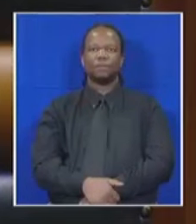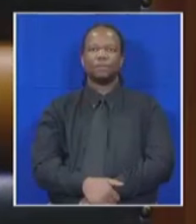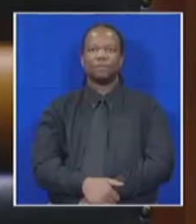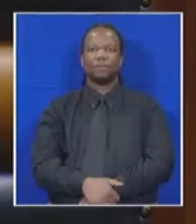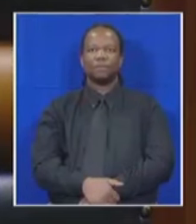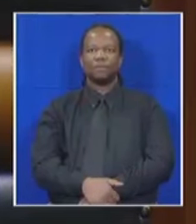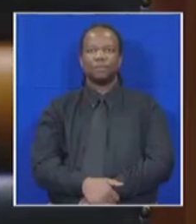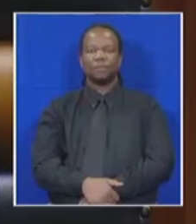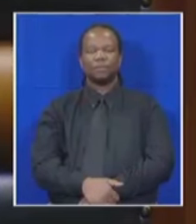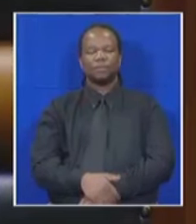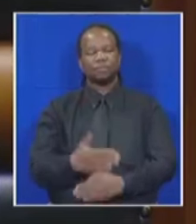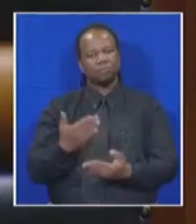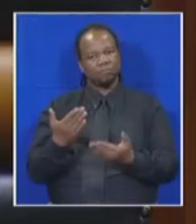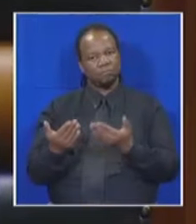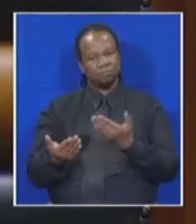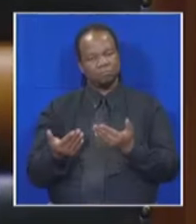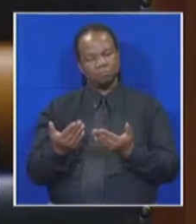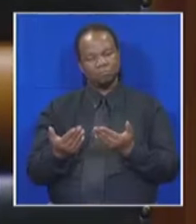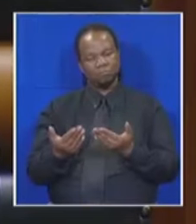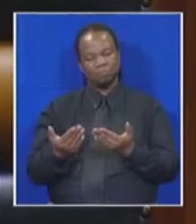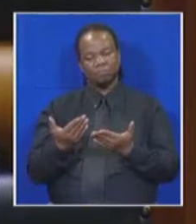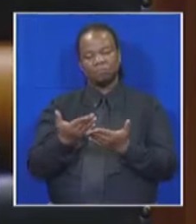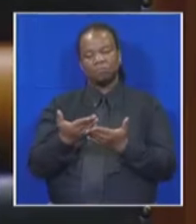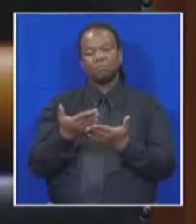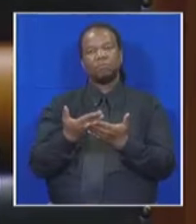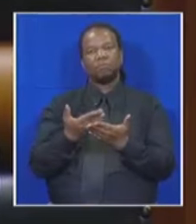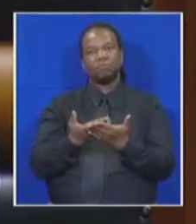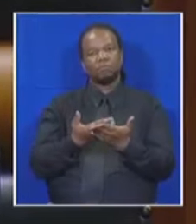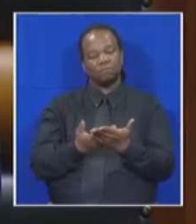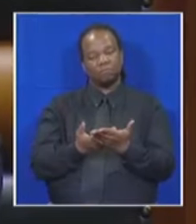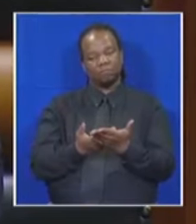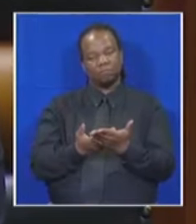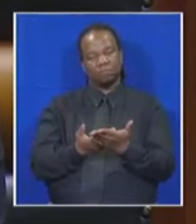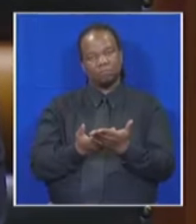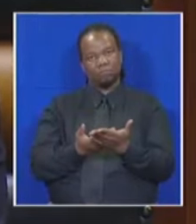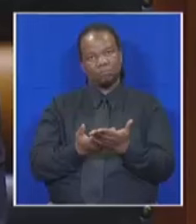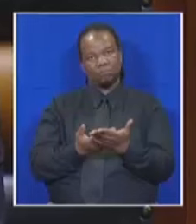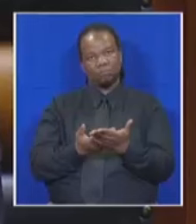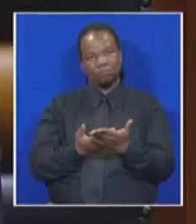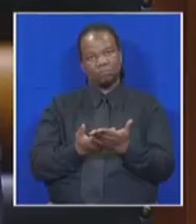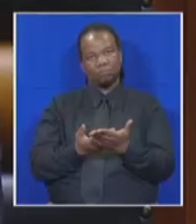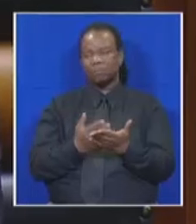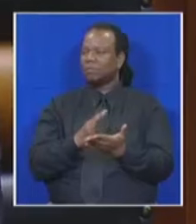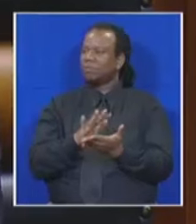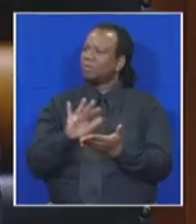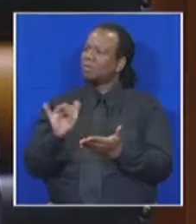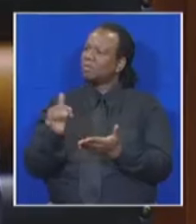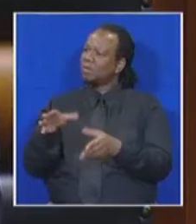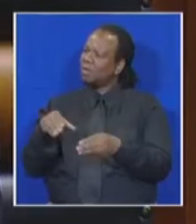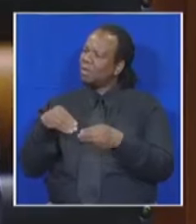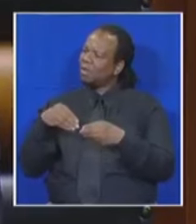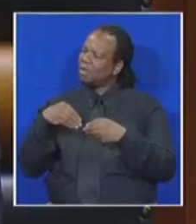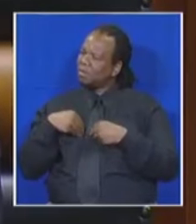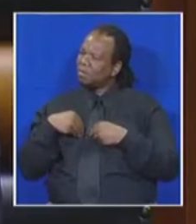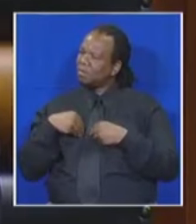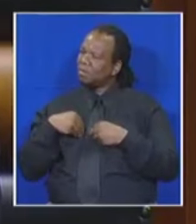indication that our taking on such a motion is dependent on the House